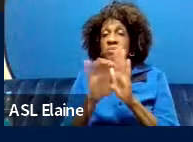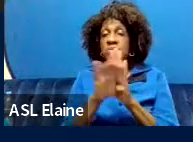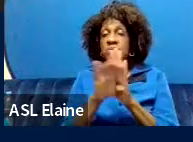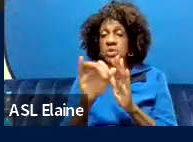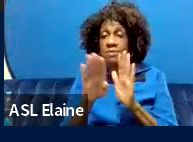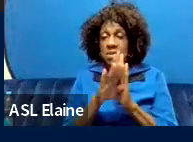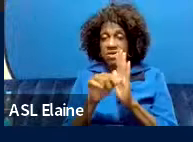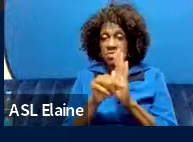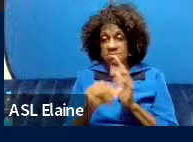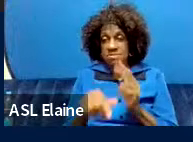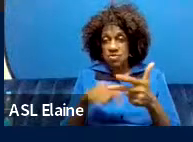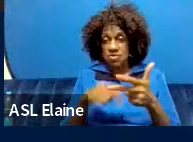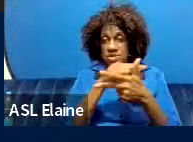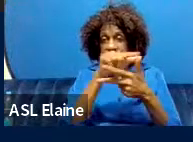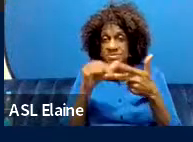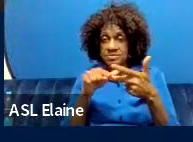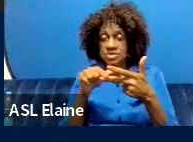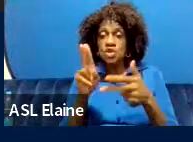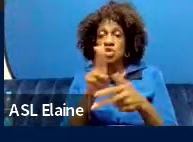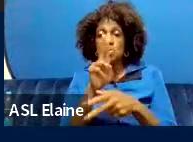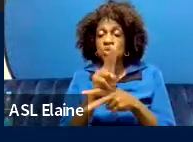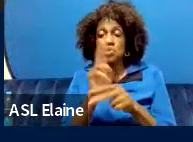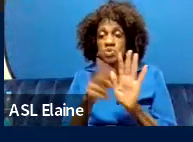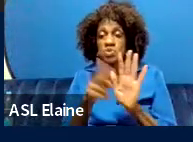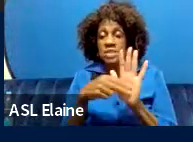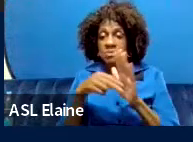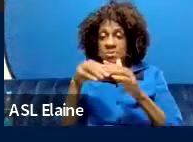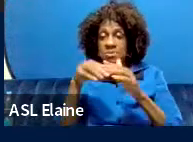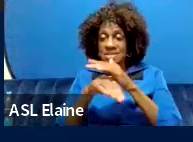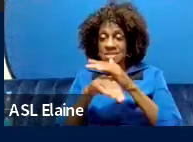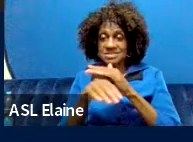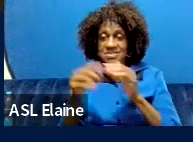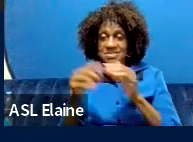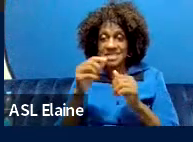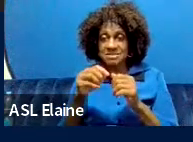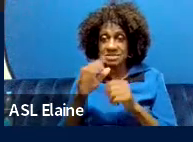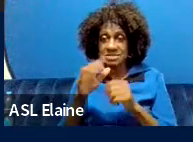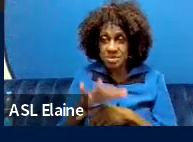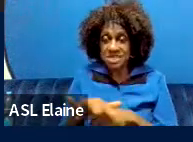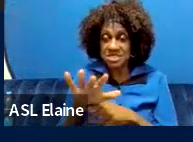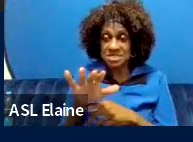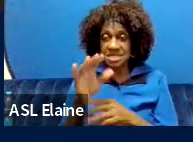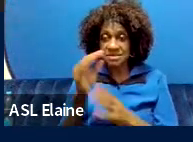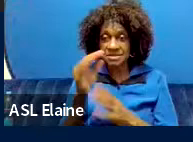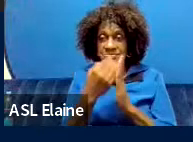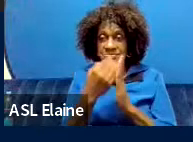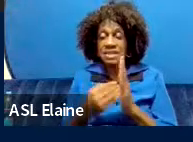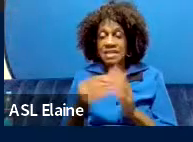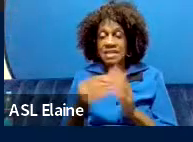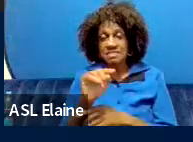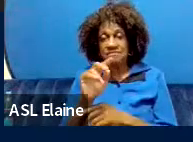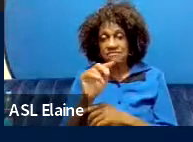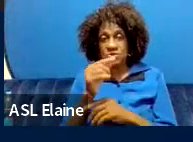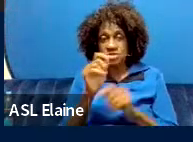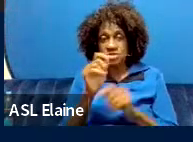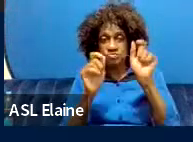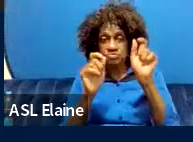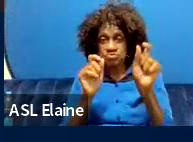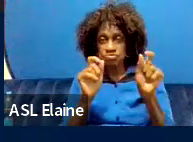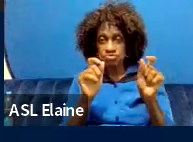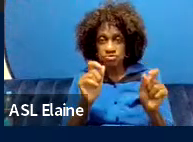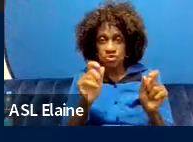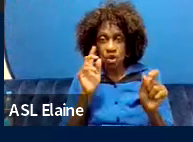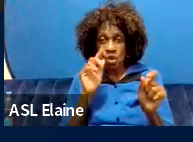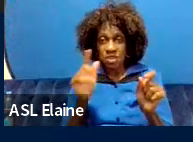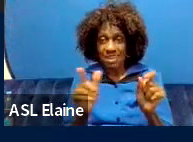3 requirements for symbols used to label accessible features and spaces, which are listed in the first set of bullets on this slide on the